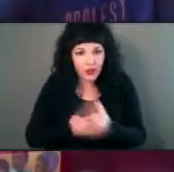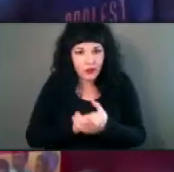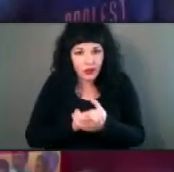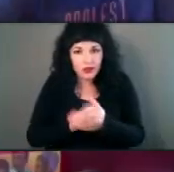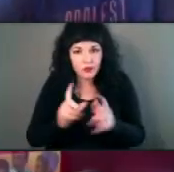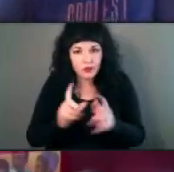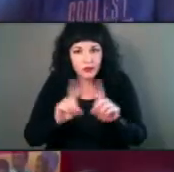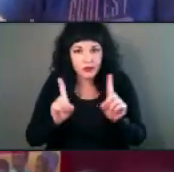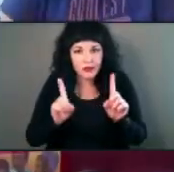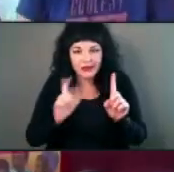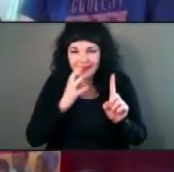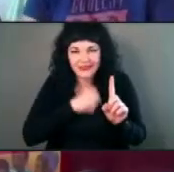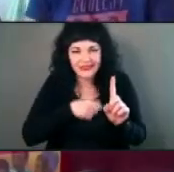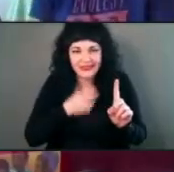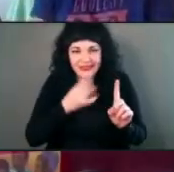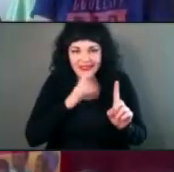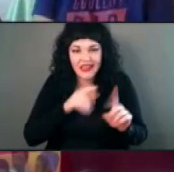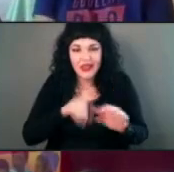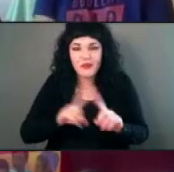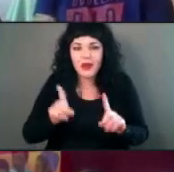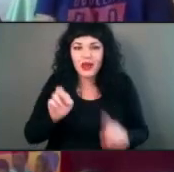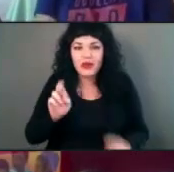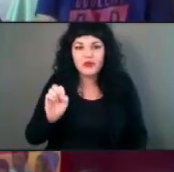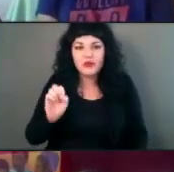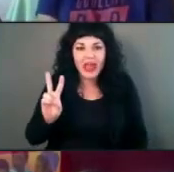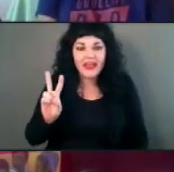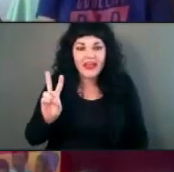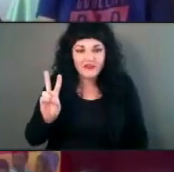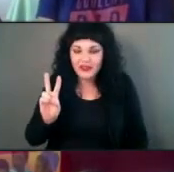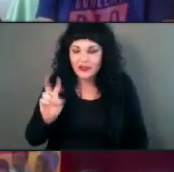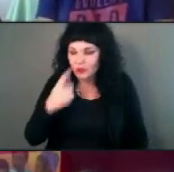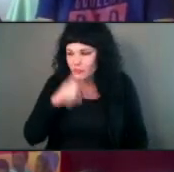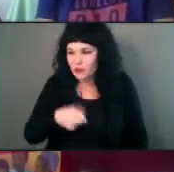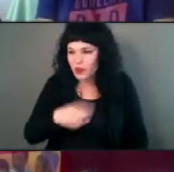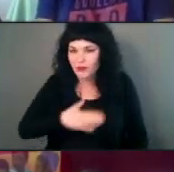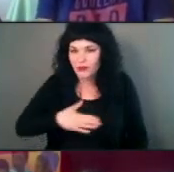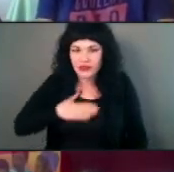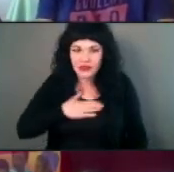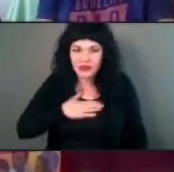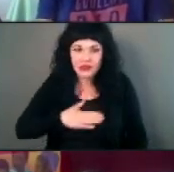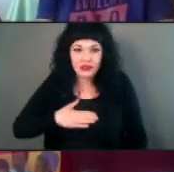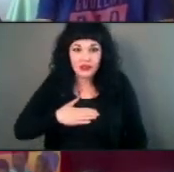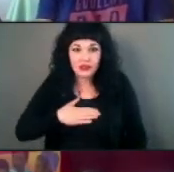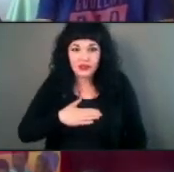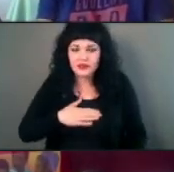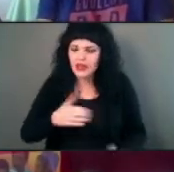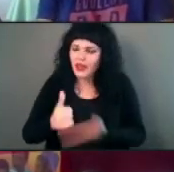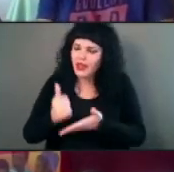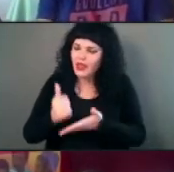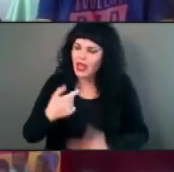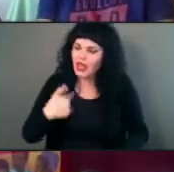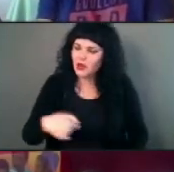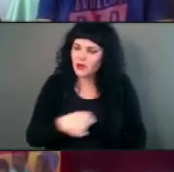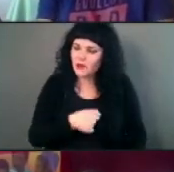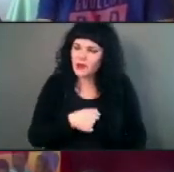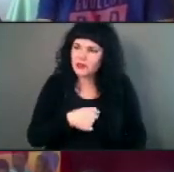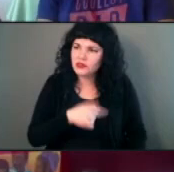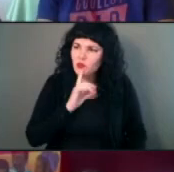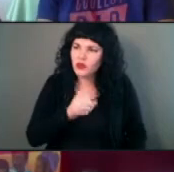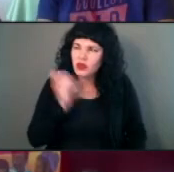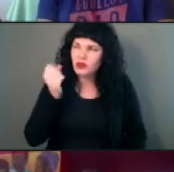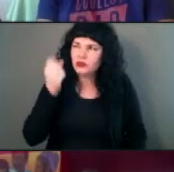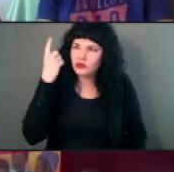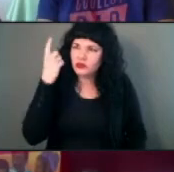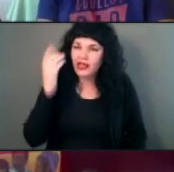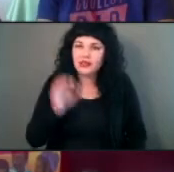Rev, would you please, the question that we have is, help us to make the connection between the Democratic Party